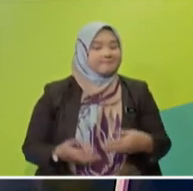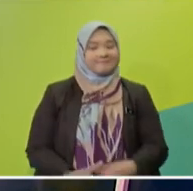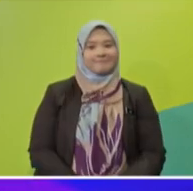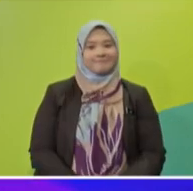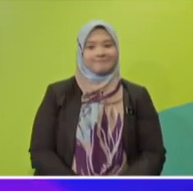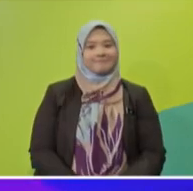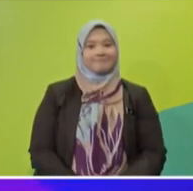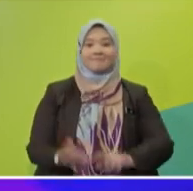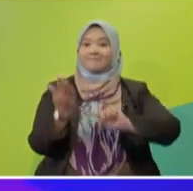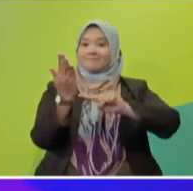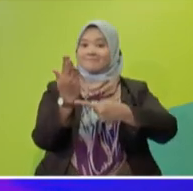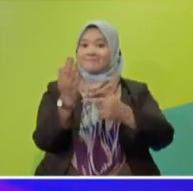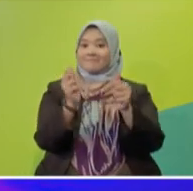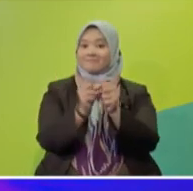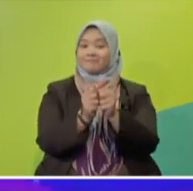So?